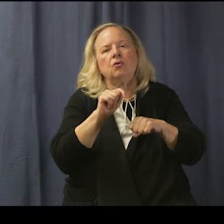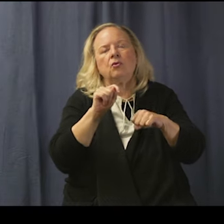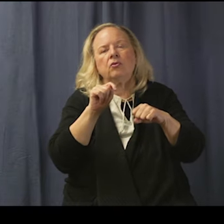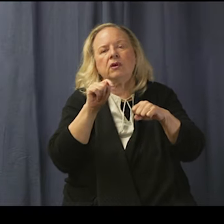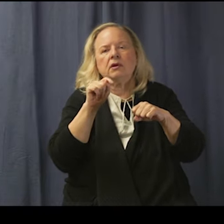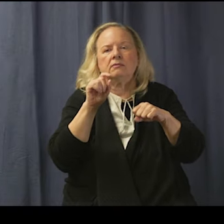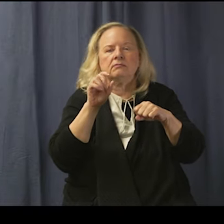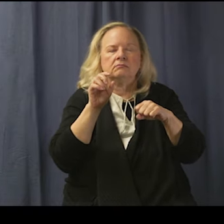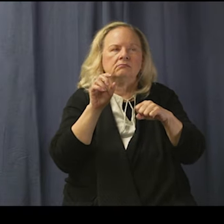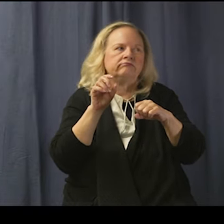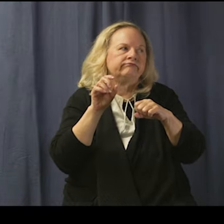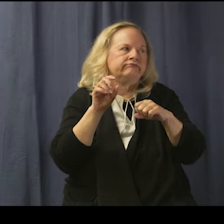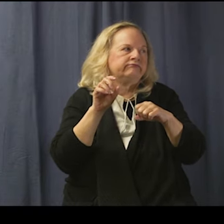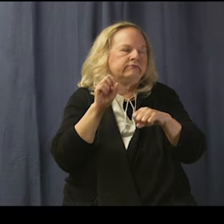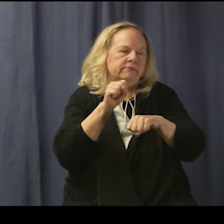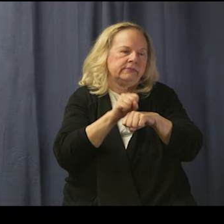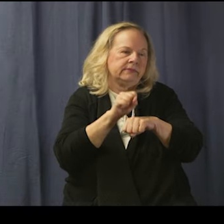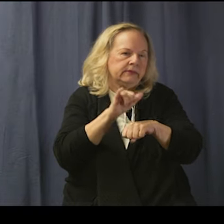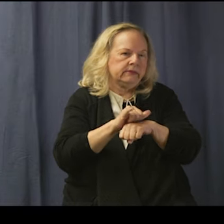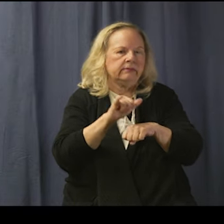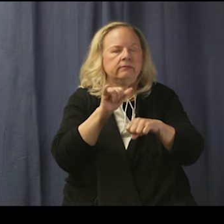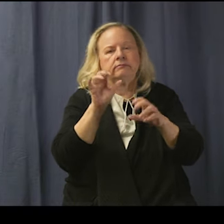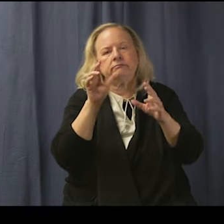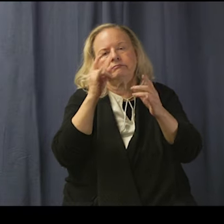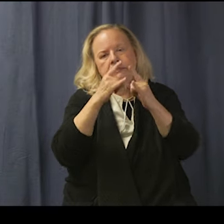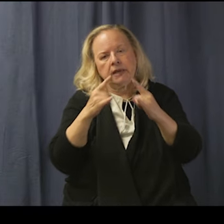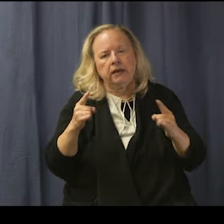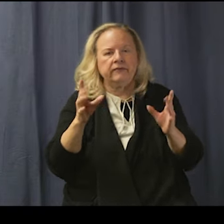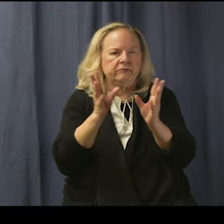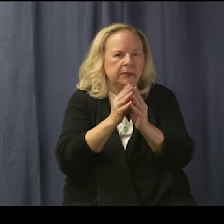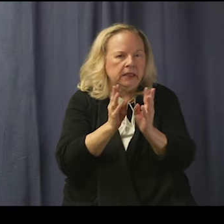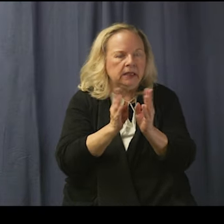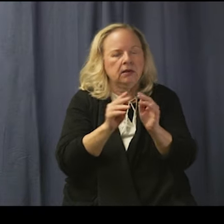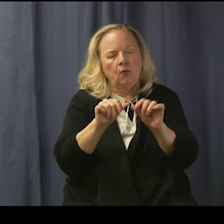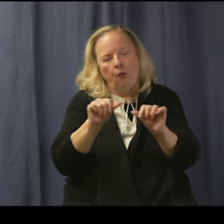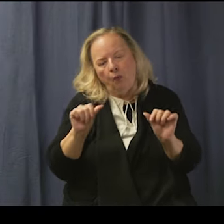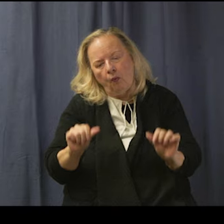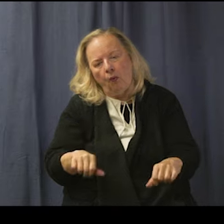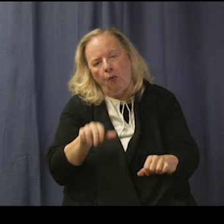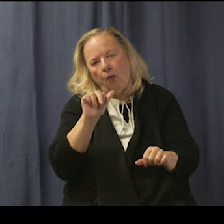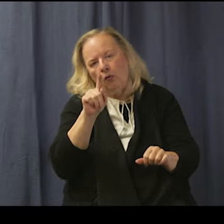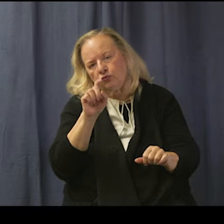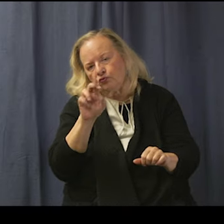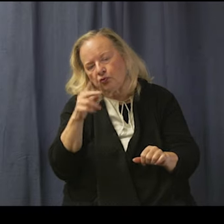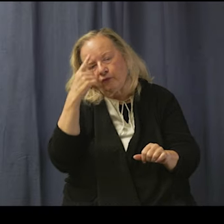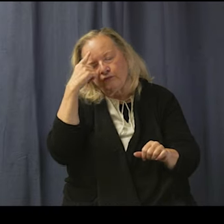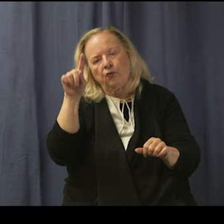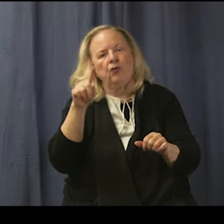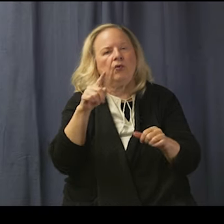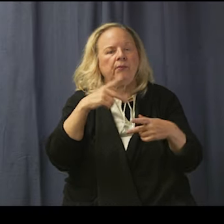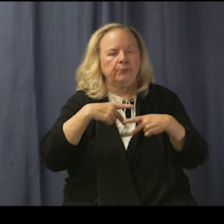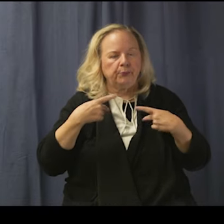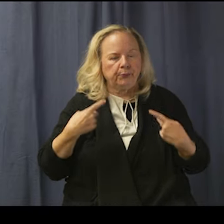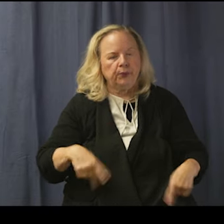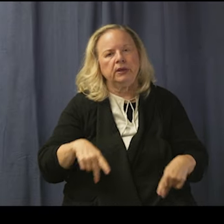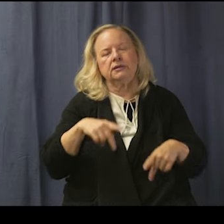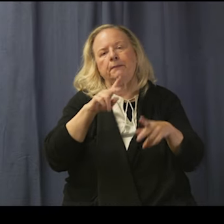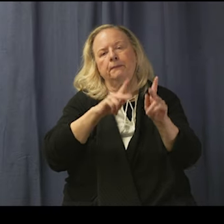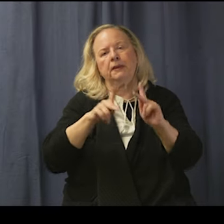make atonement for the tent of meeting, for the altar. He's to make atonement for the priests, for all the people of